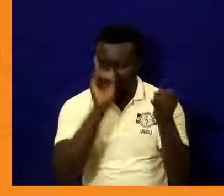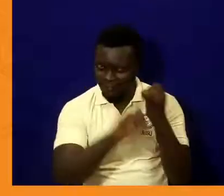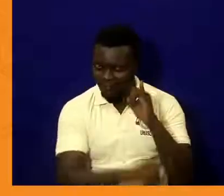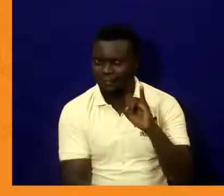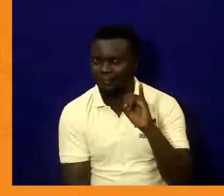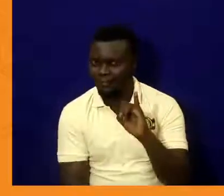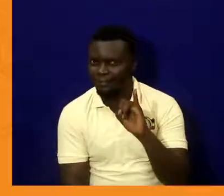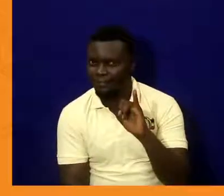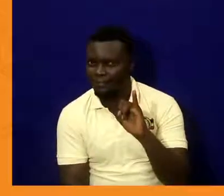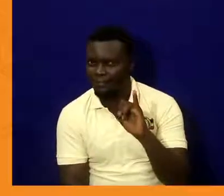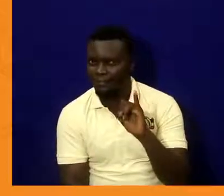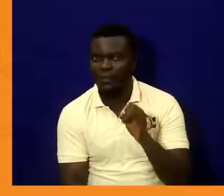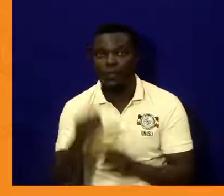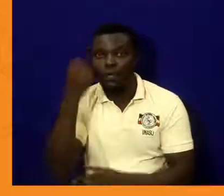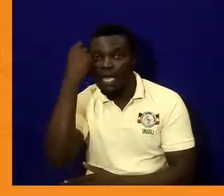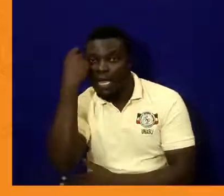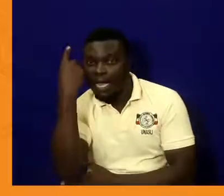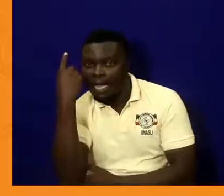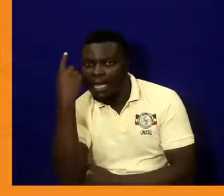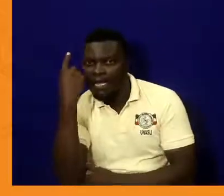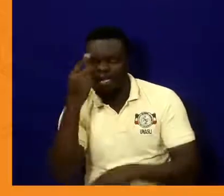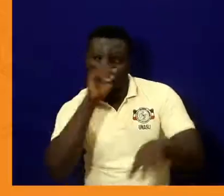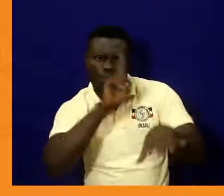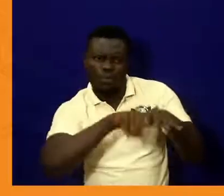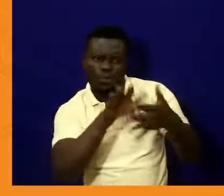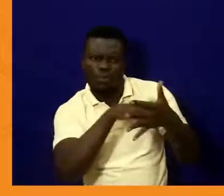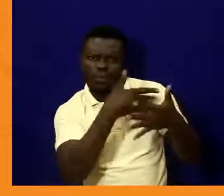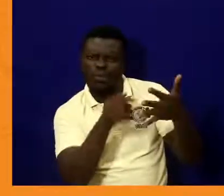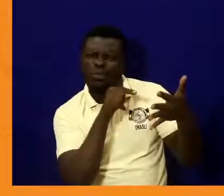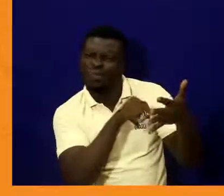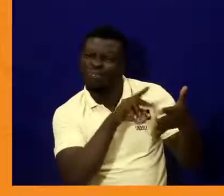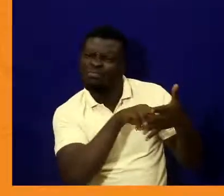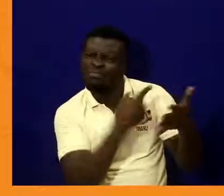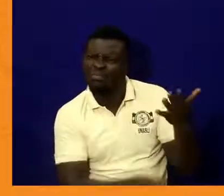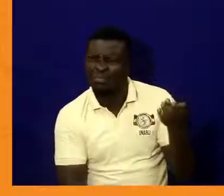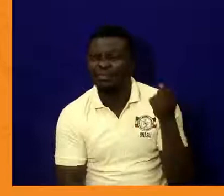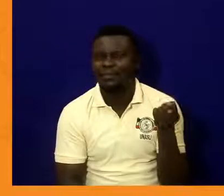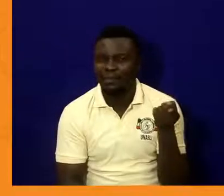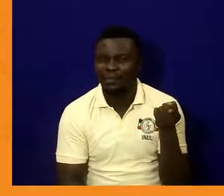One, to understand what the periodic table is.